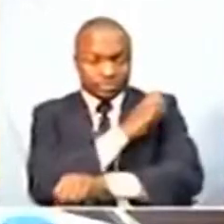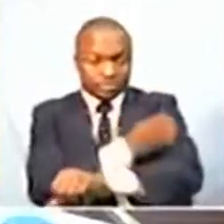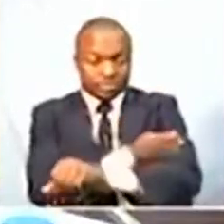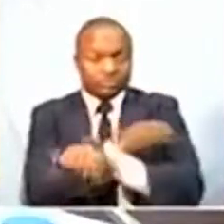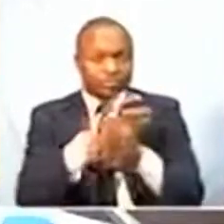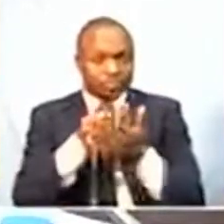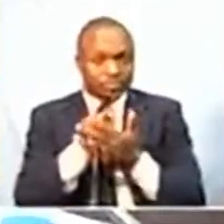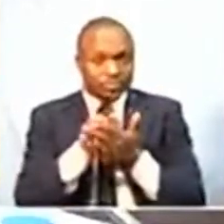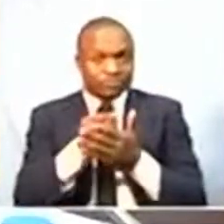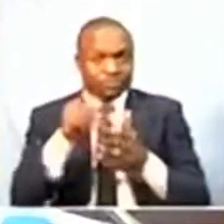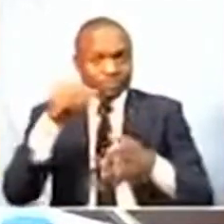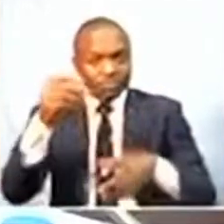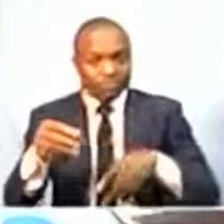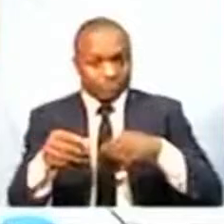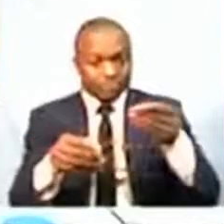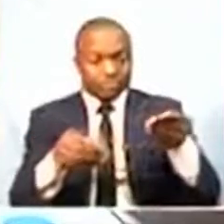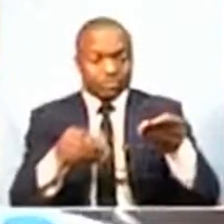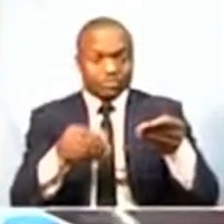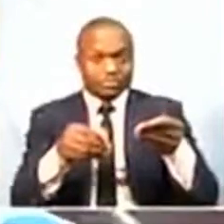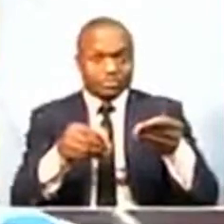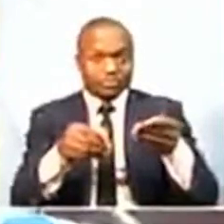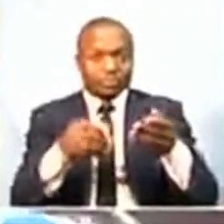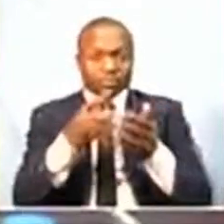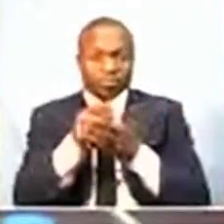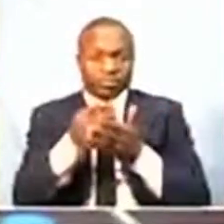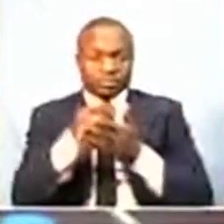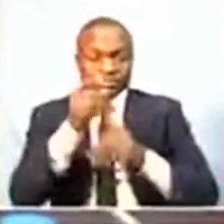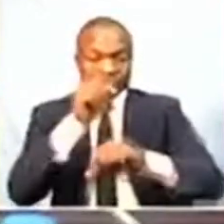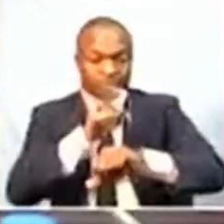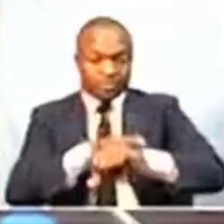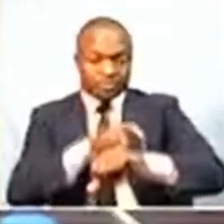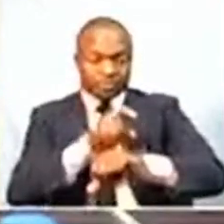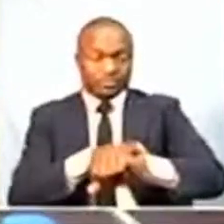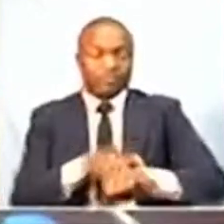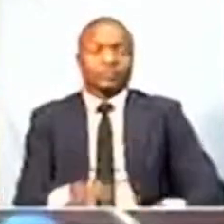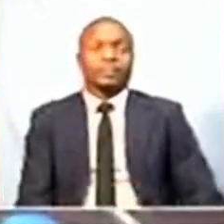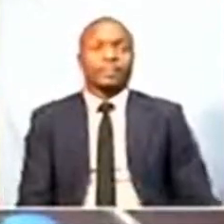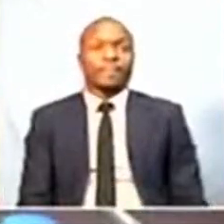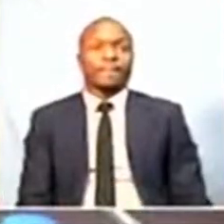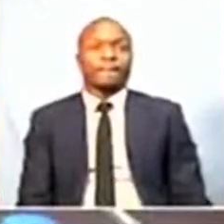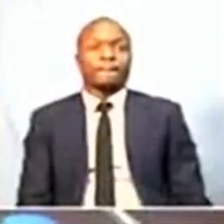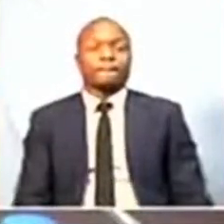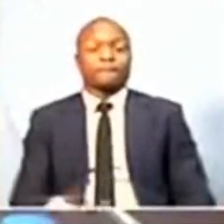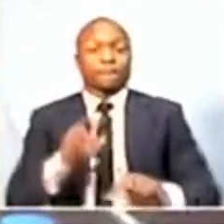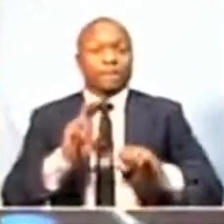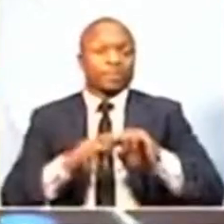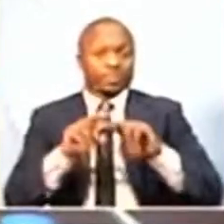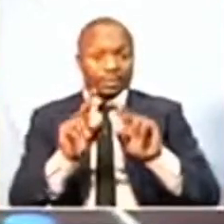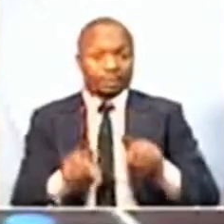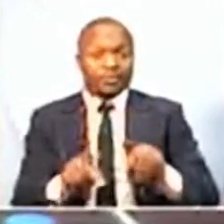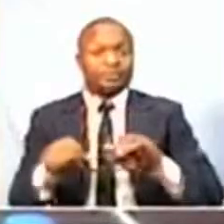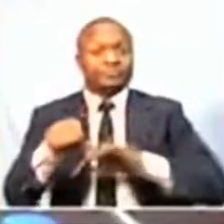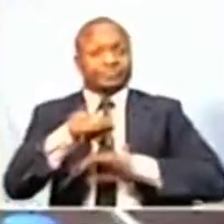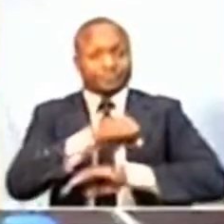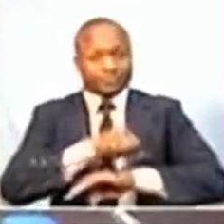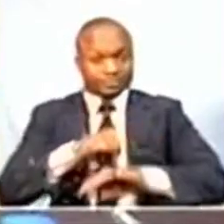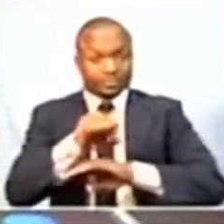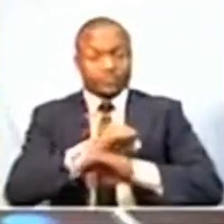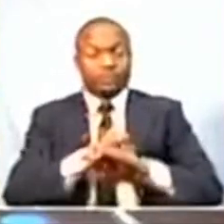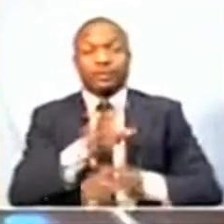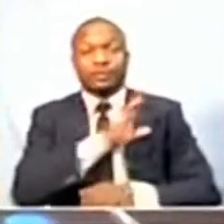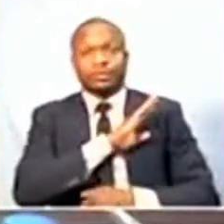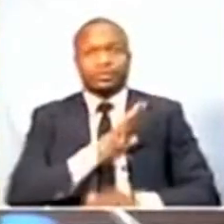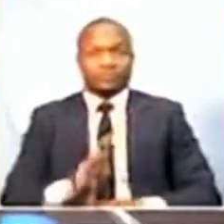spent within the accounting period. Chair, secondary boarding and